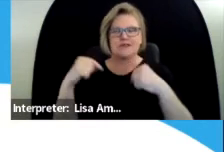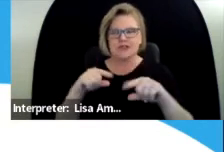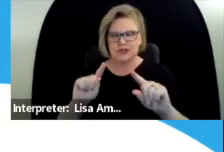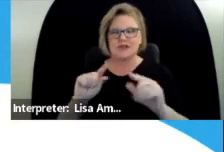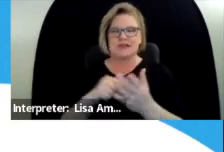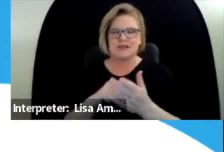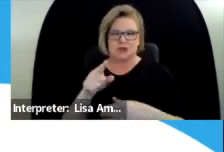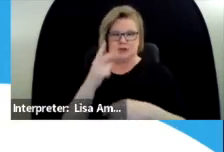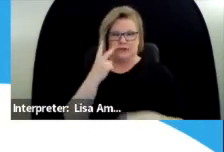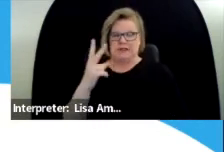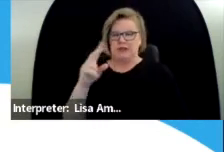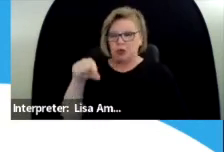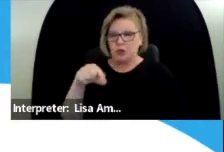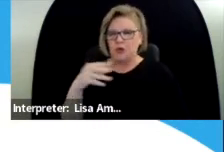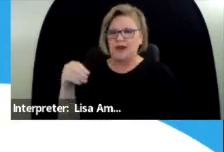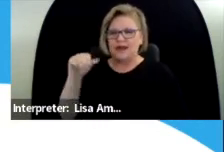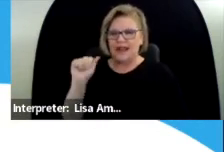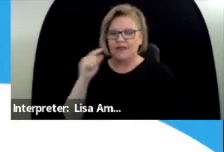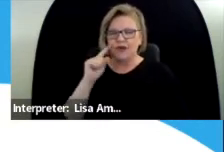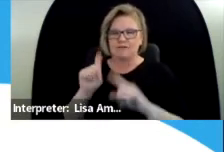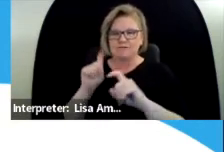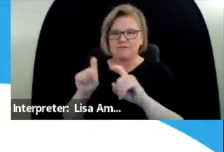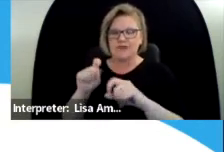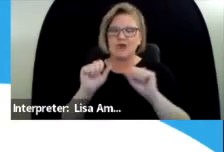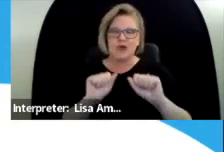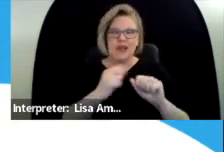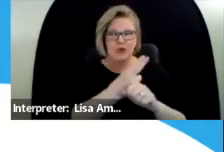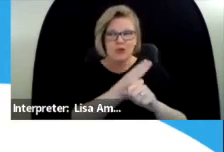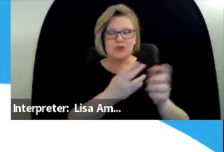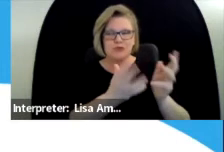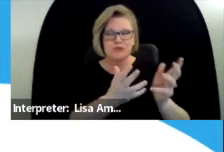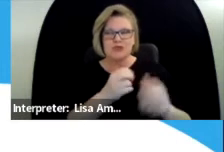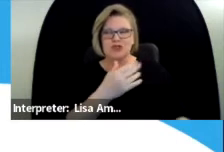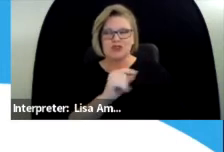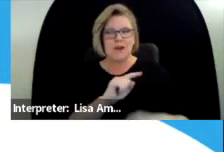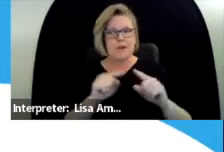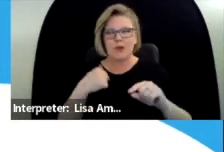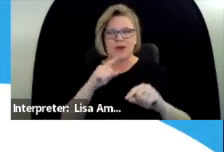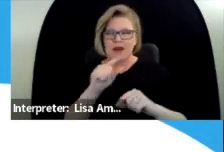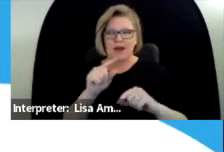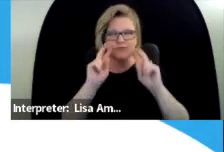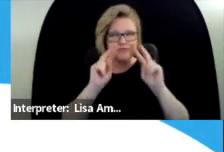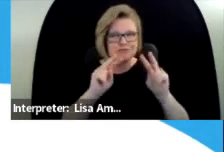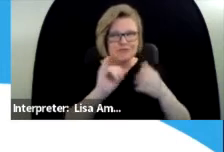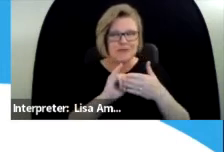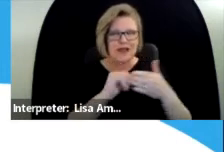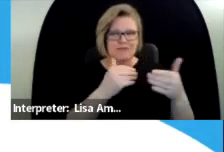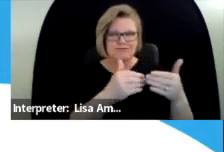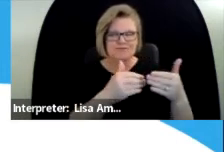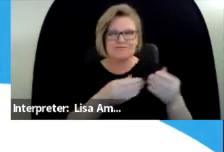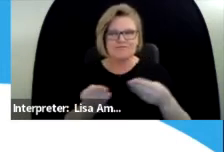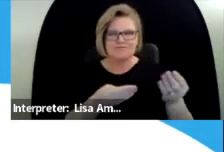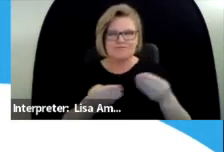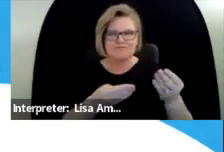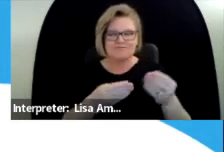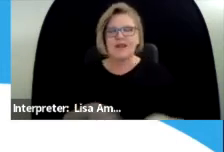your screen. You can also use the chat, but this won't be moderated as closely. For best